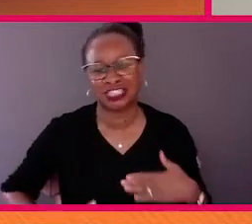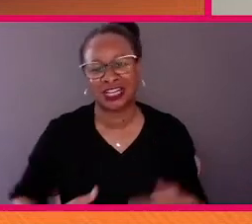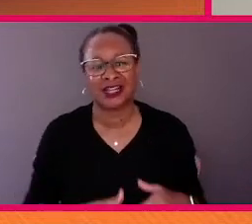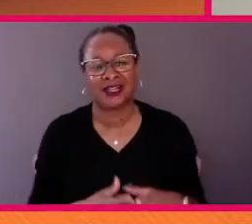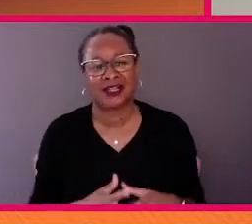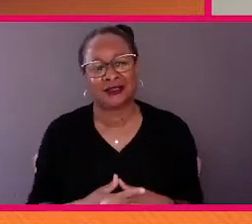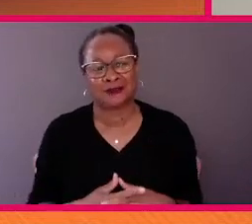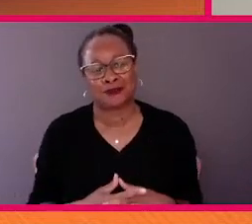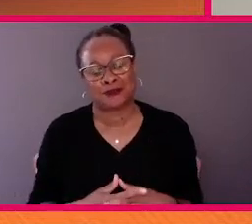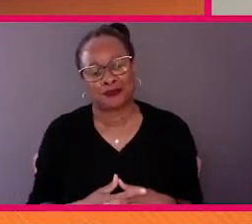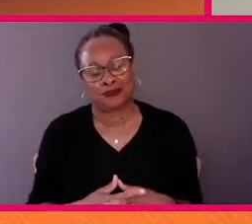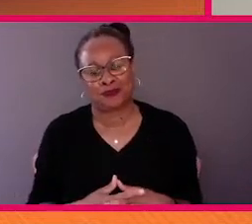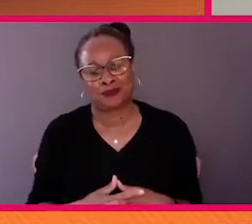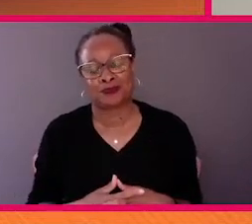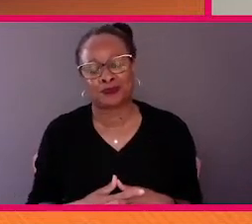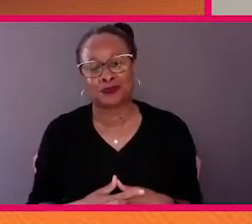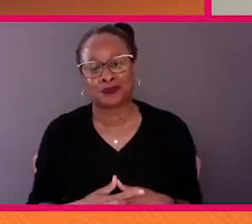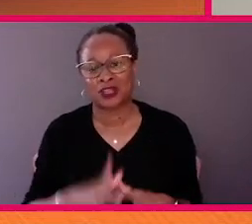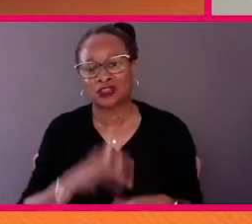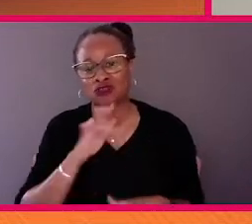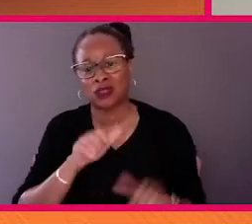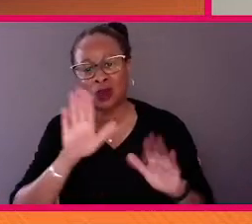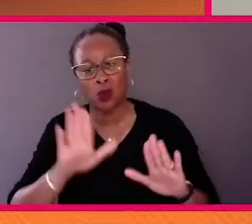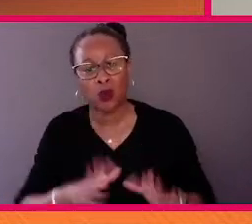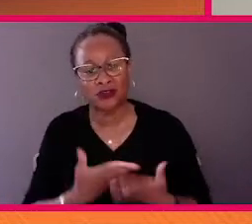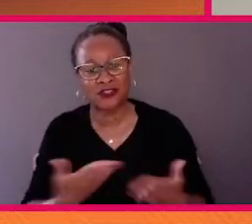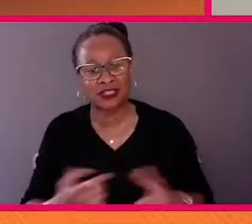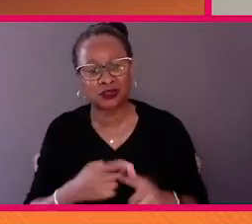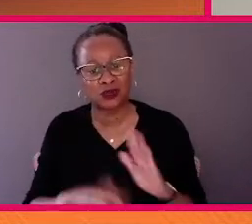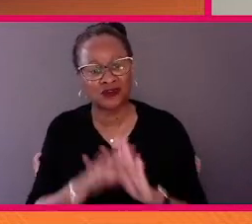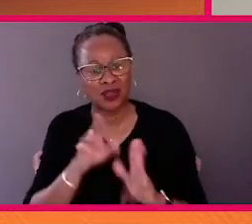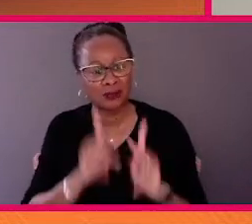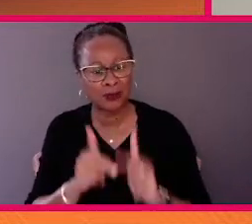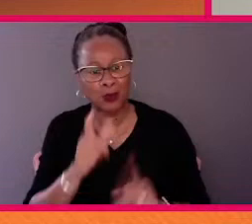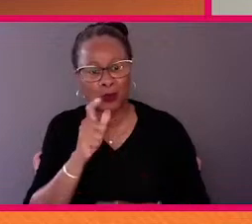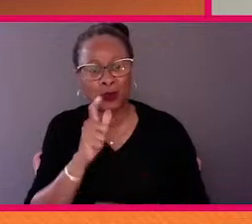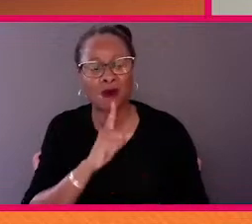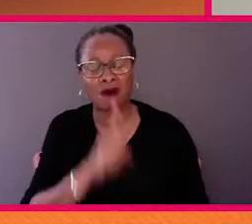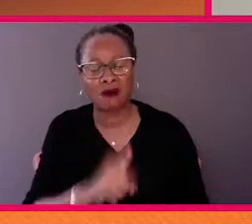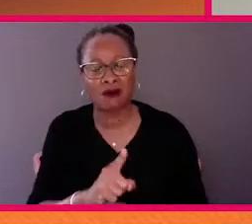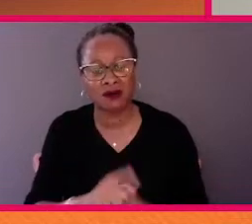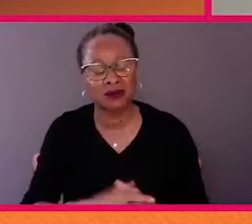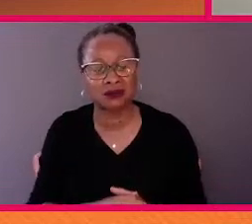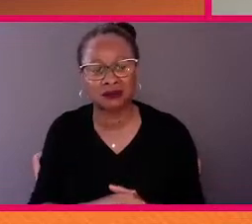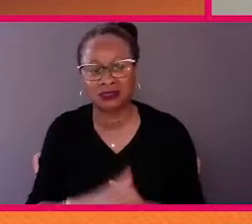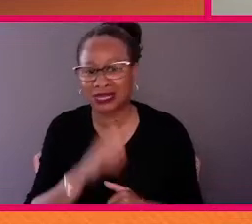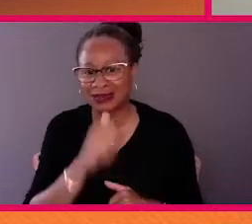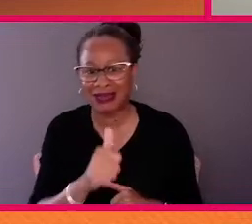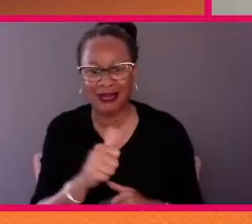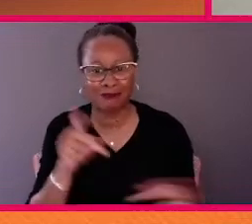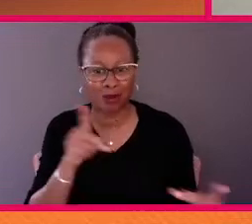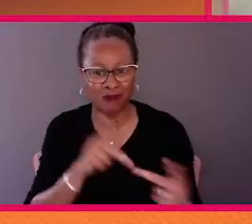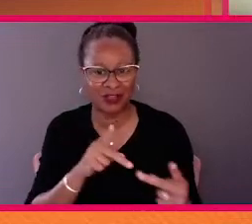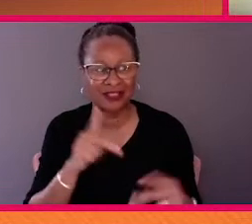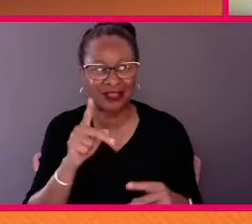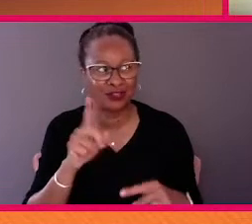It's really a wonderful thing to be able to find people who are not so perfect that they're unattainable.